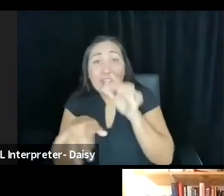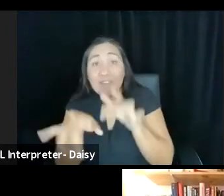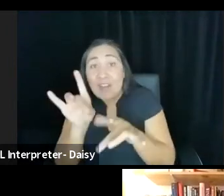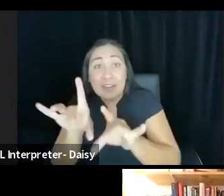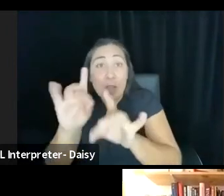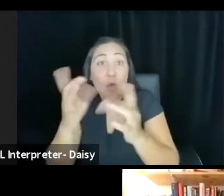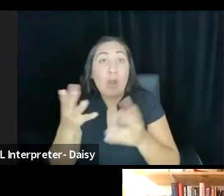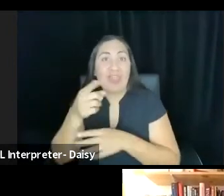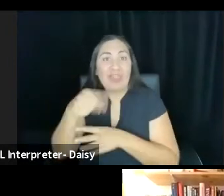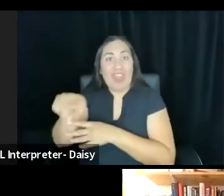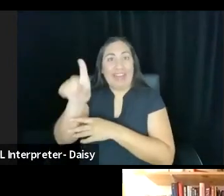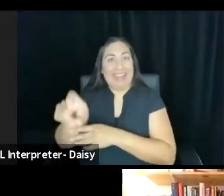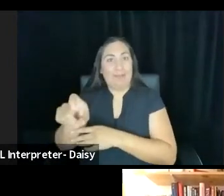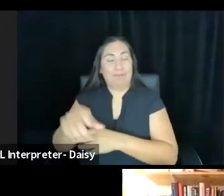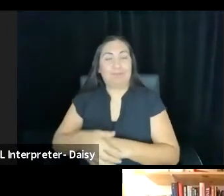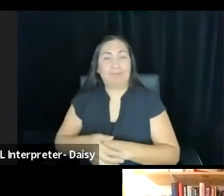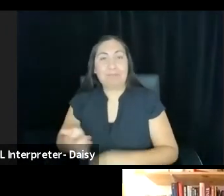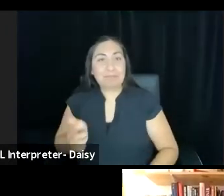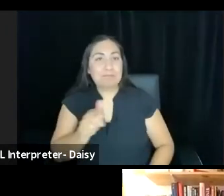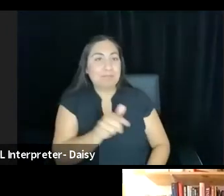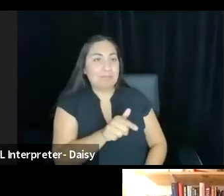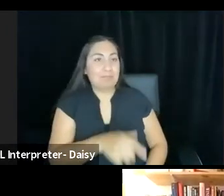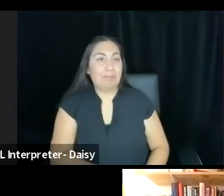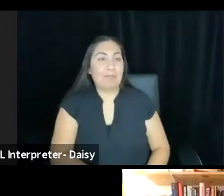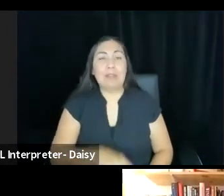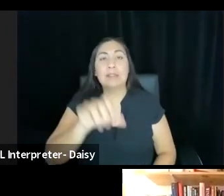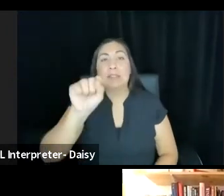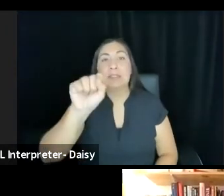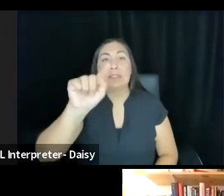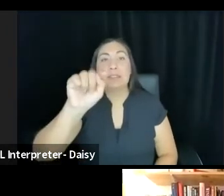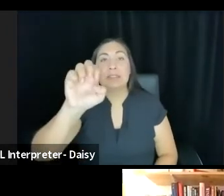For me, I'm having a